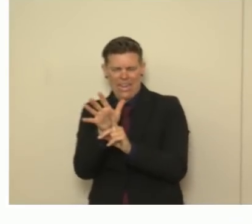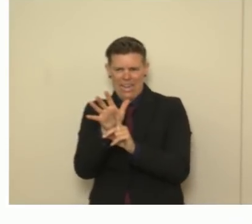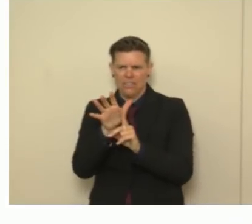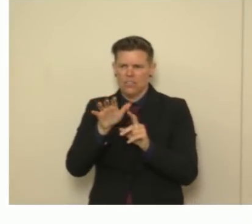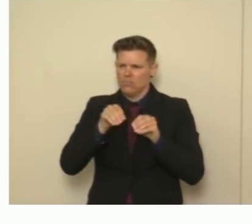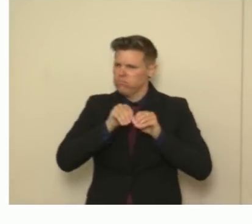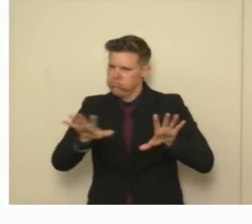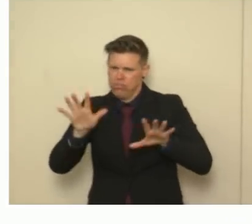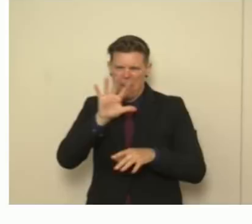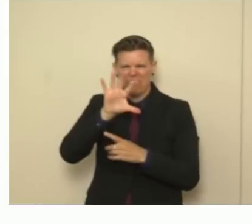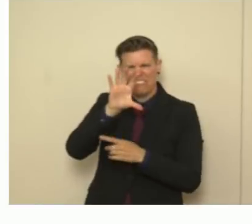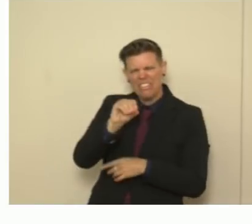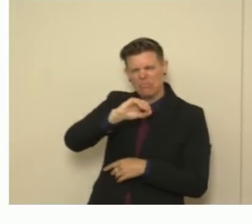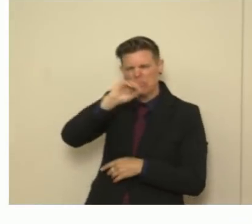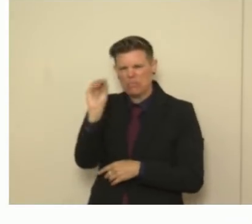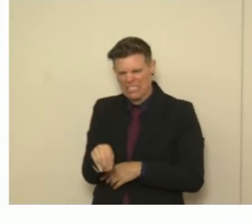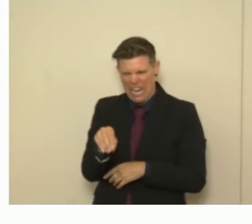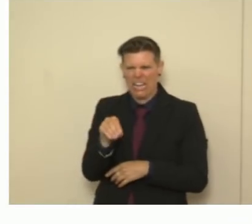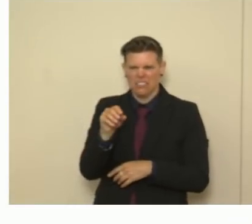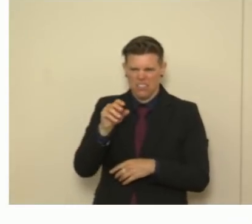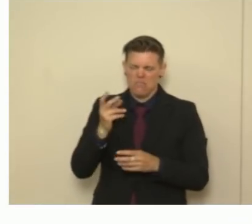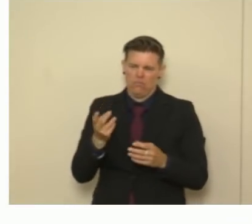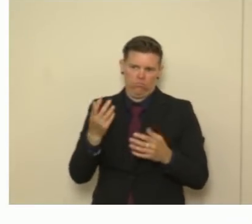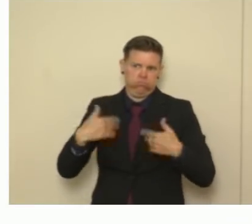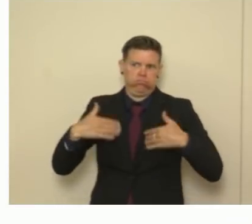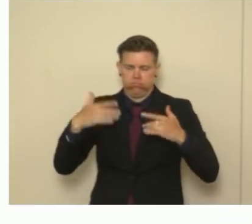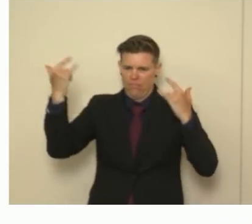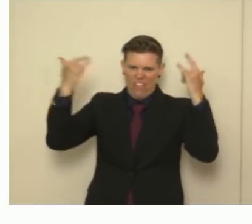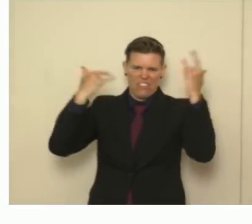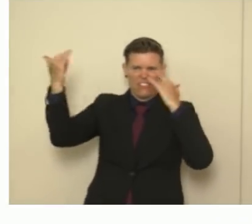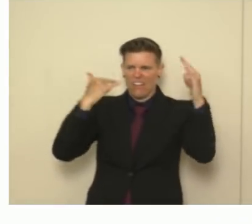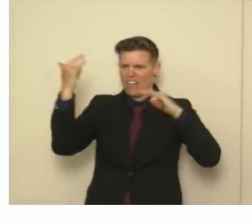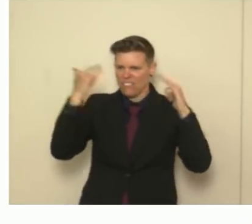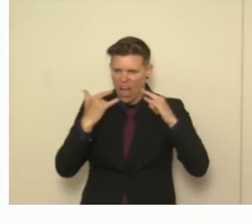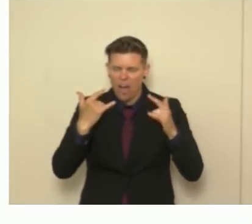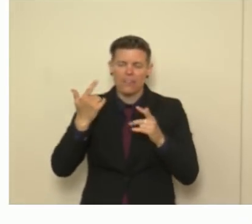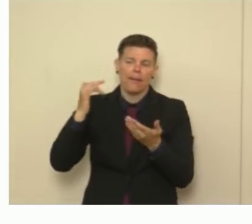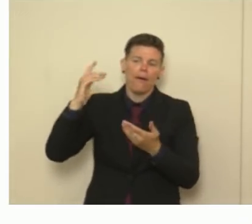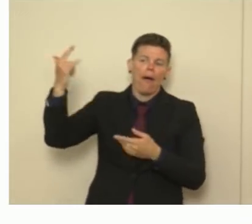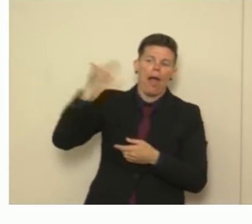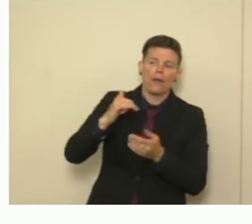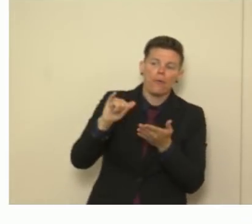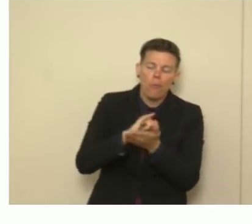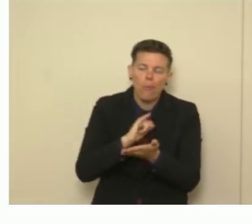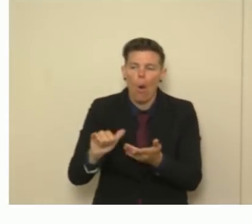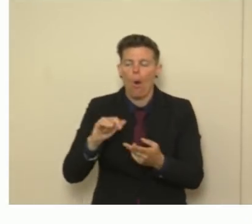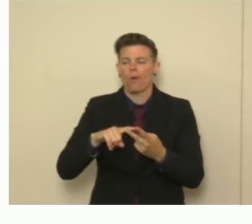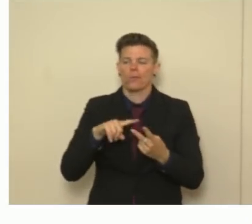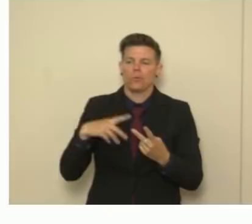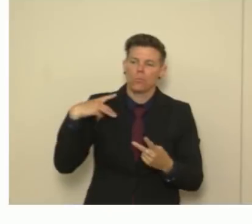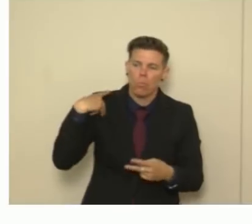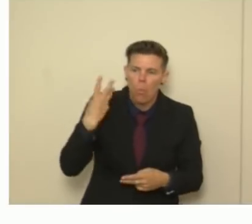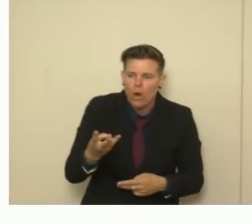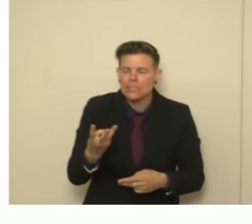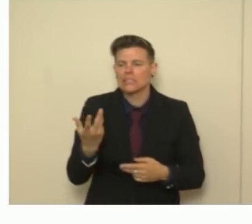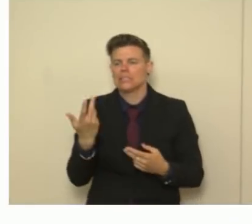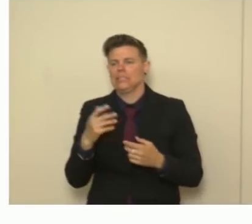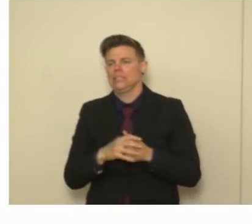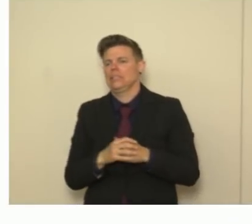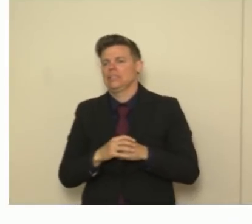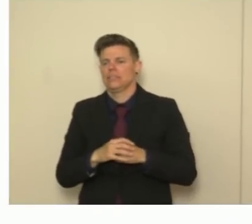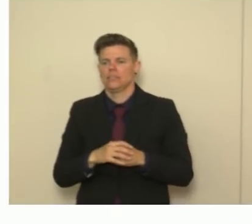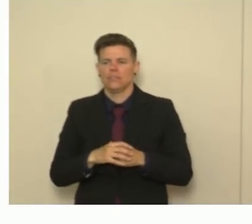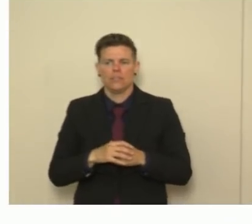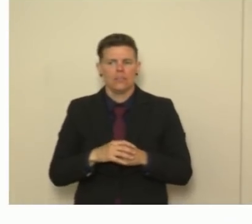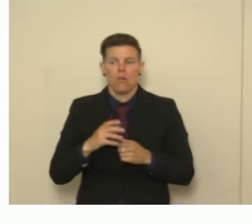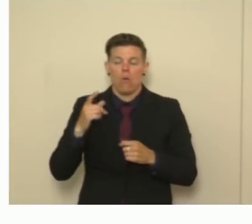seeing were people who had flown in from airplanes, New York, from Washington, or flown back from a cruise ship where